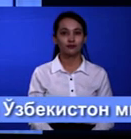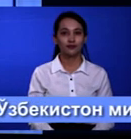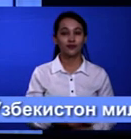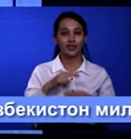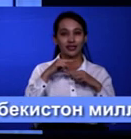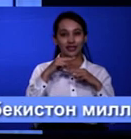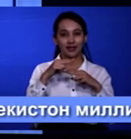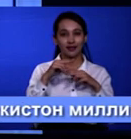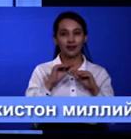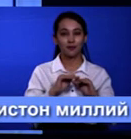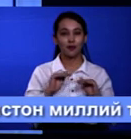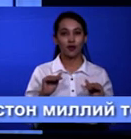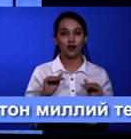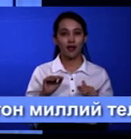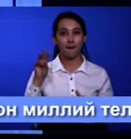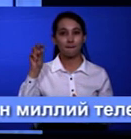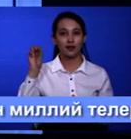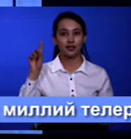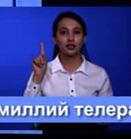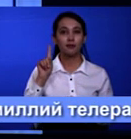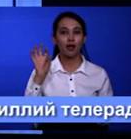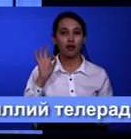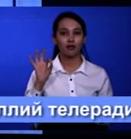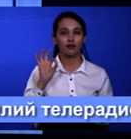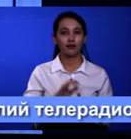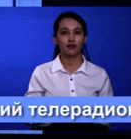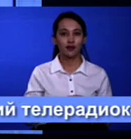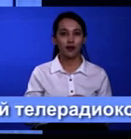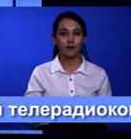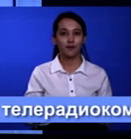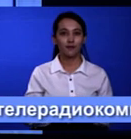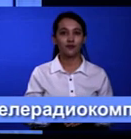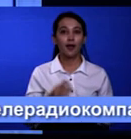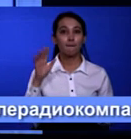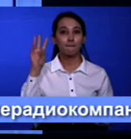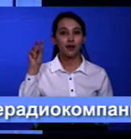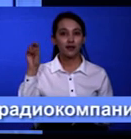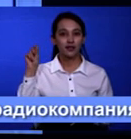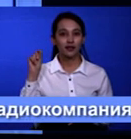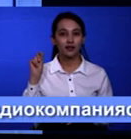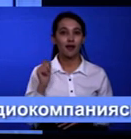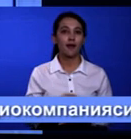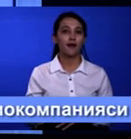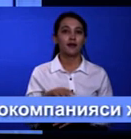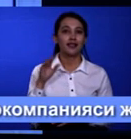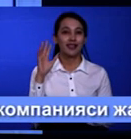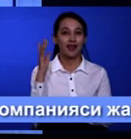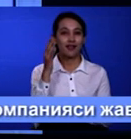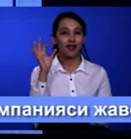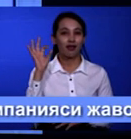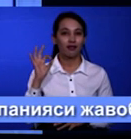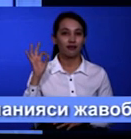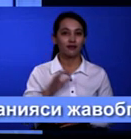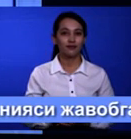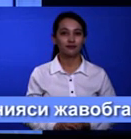Diqqat qiling bolalar. Masala nima haqida ekan? Barakalla. Masala mevali daraxtlar haqida.